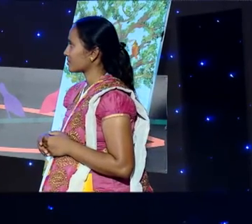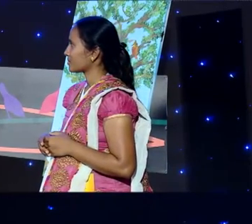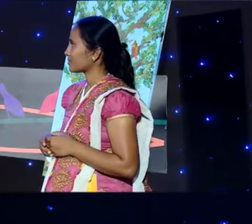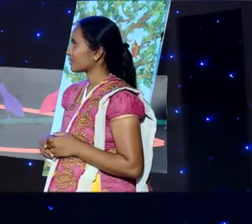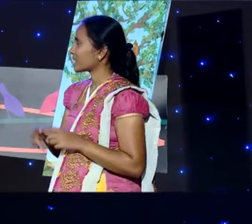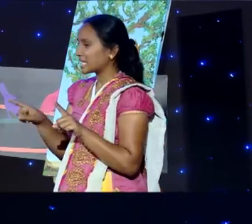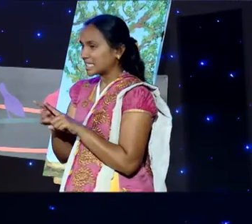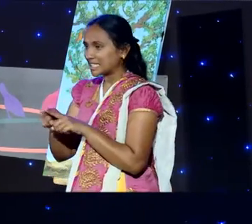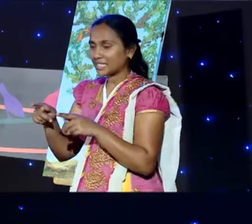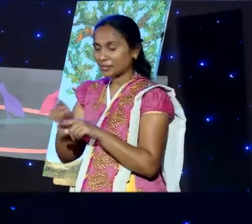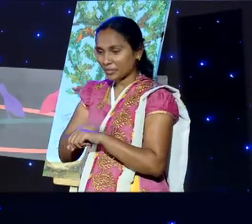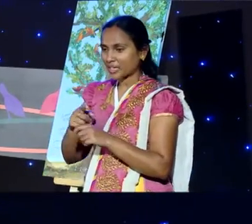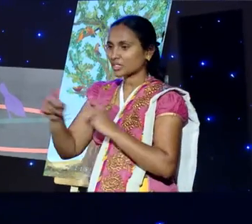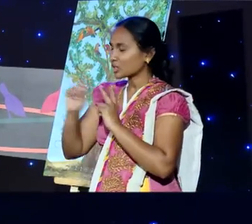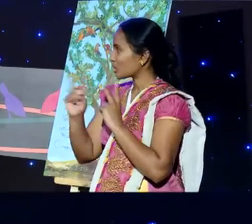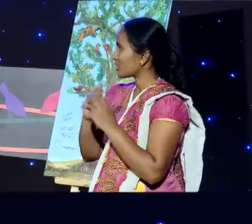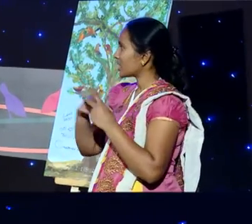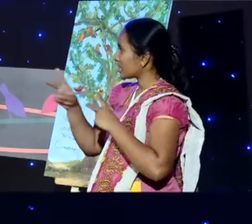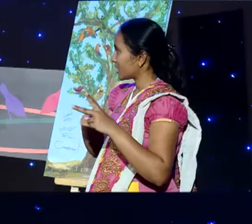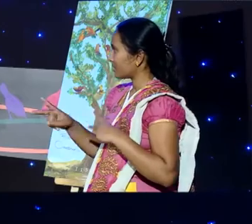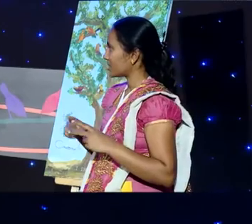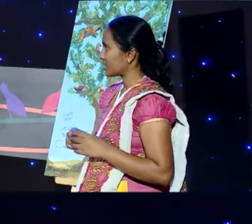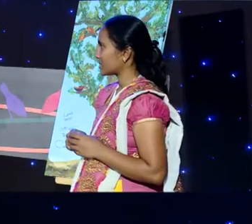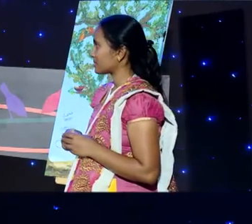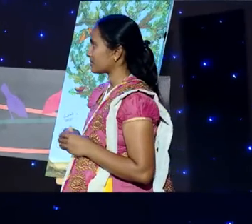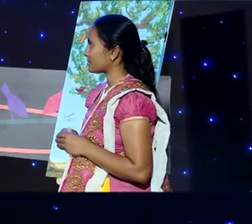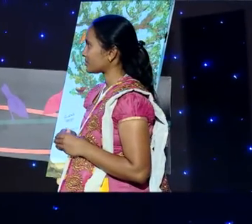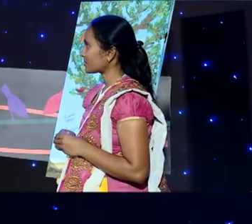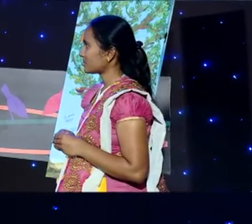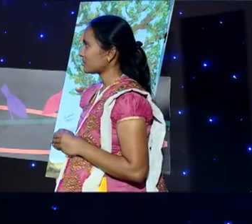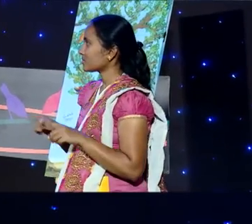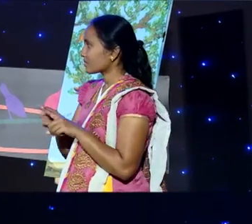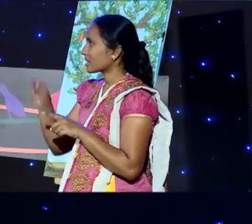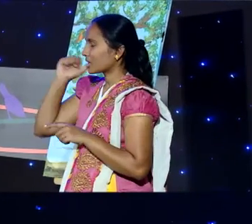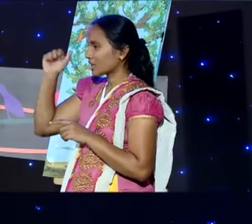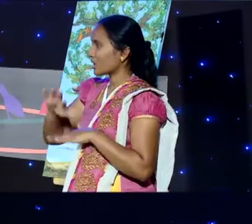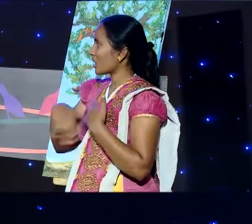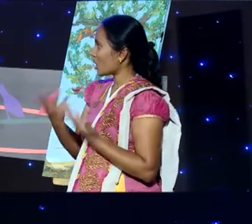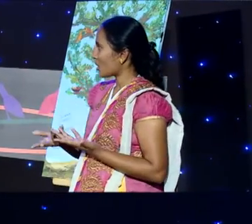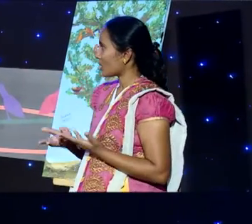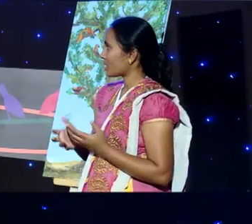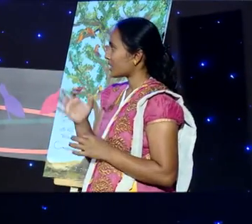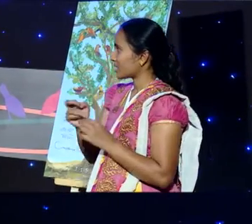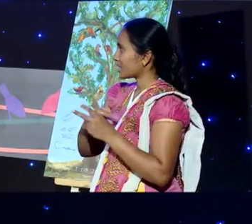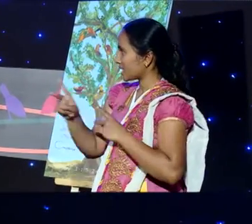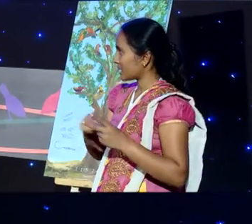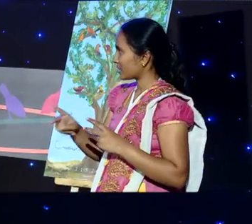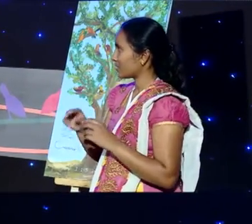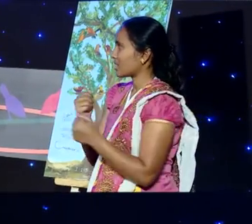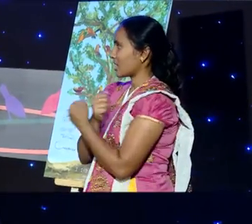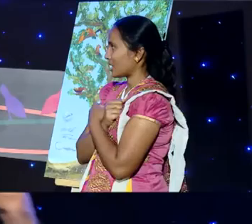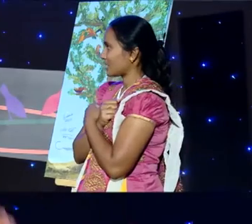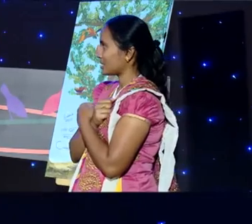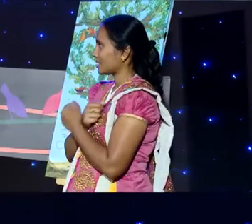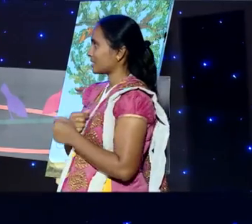different rules, totally different possibilities. So imagine a culture, if we're rooted in this kind of love, in this